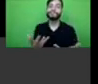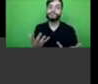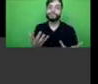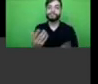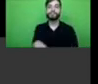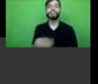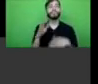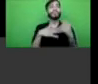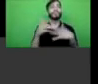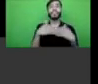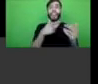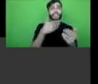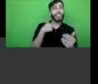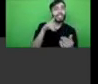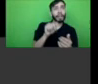disabilities.